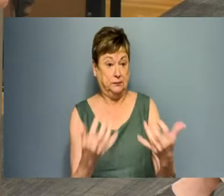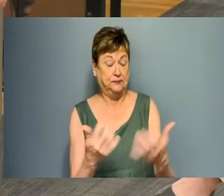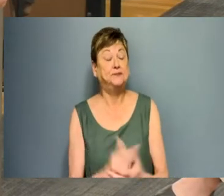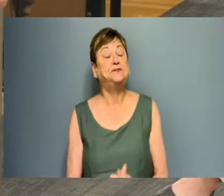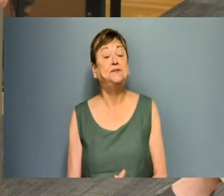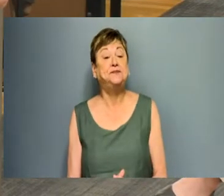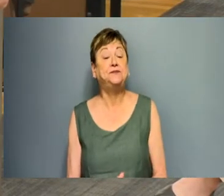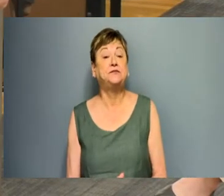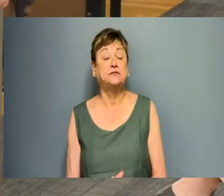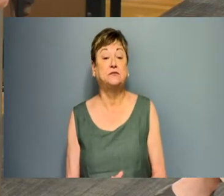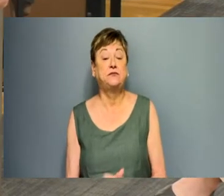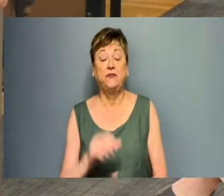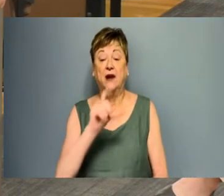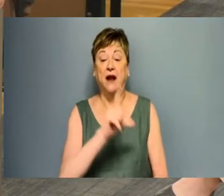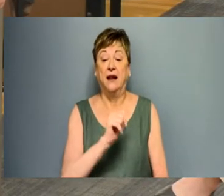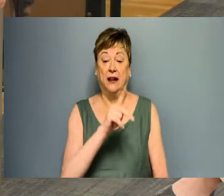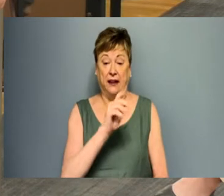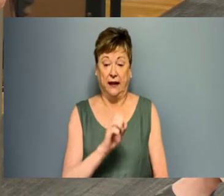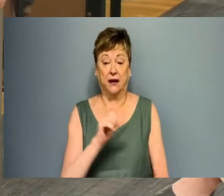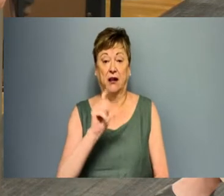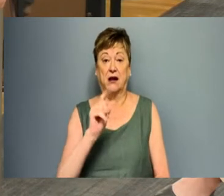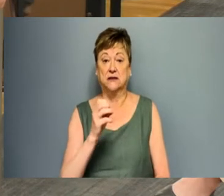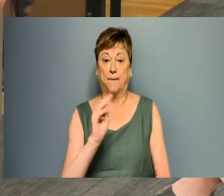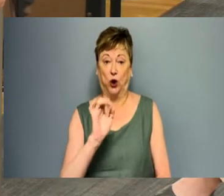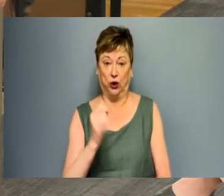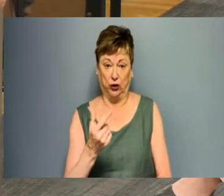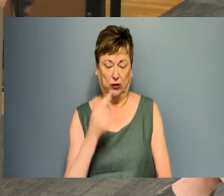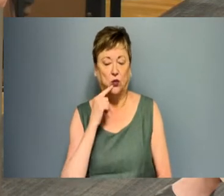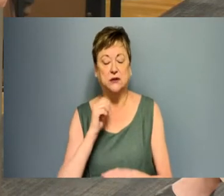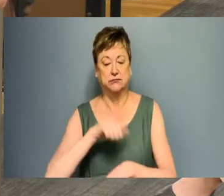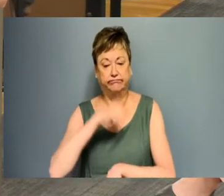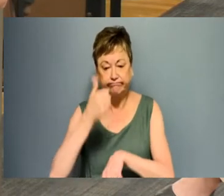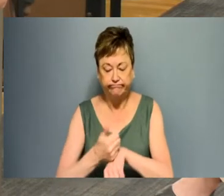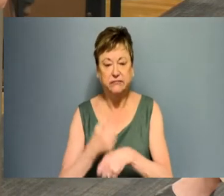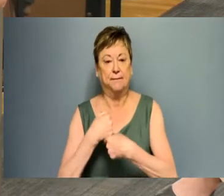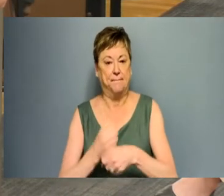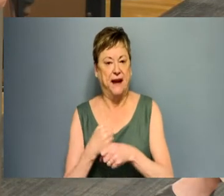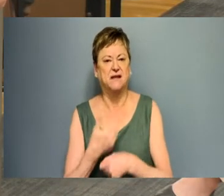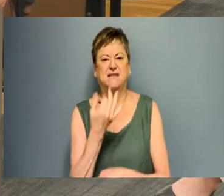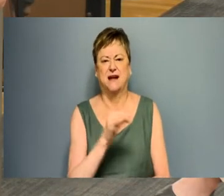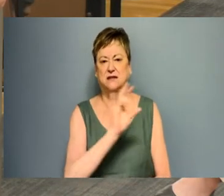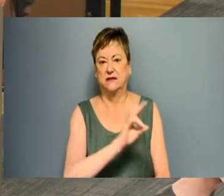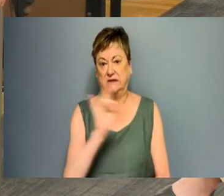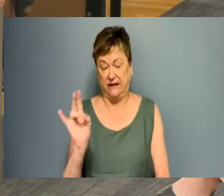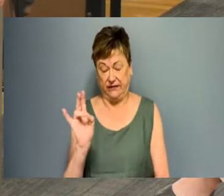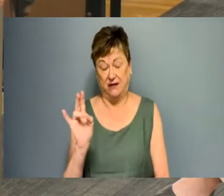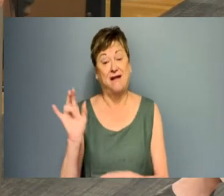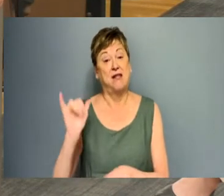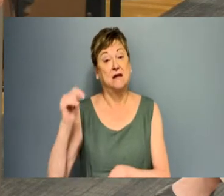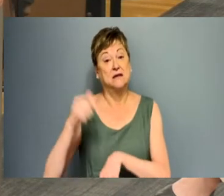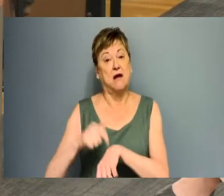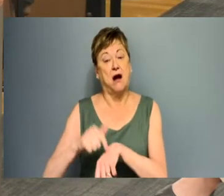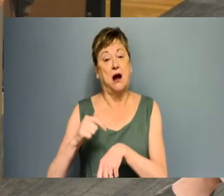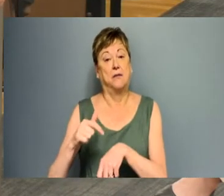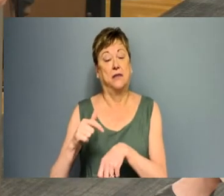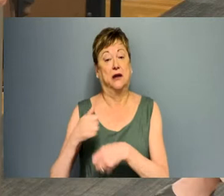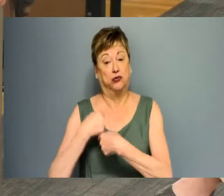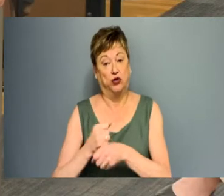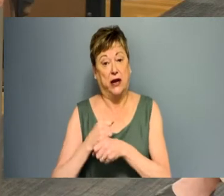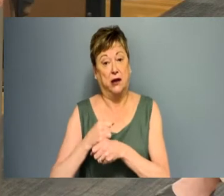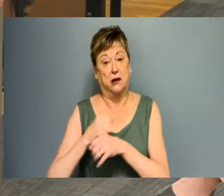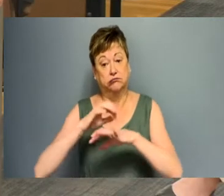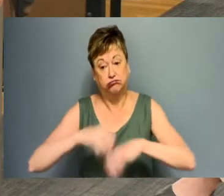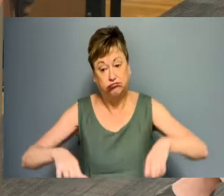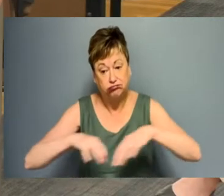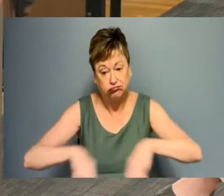that Lake Luxembourg was created in 1977. And during the time of its creation, it was thought